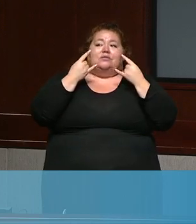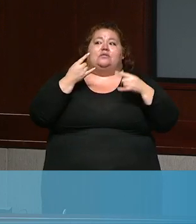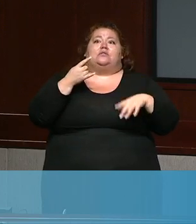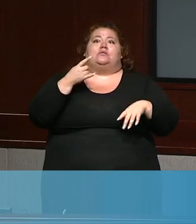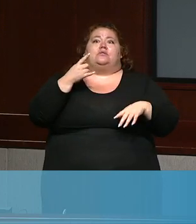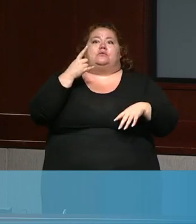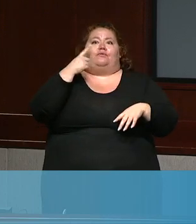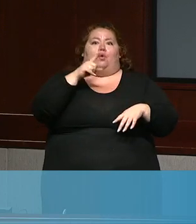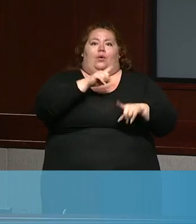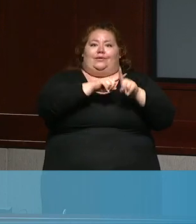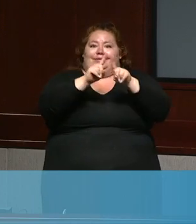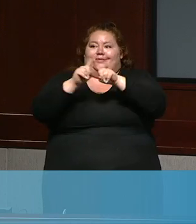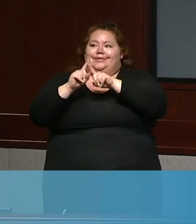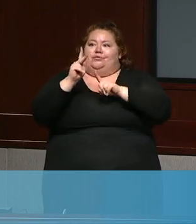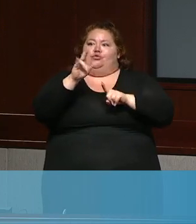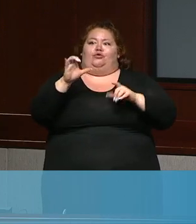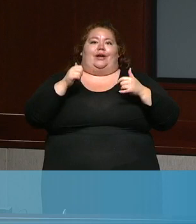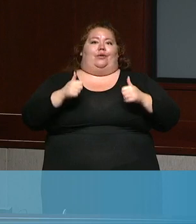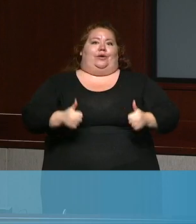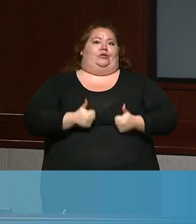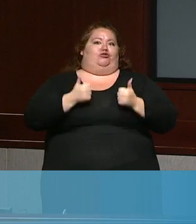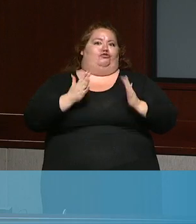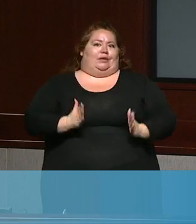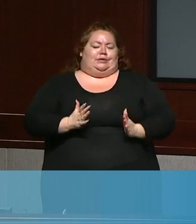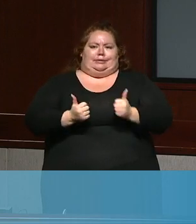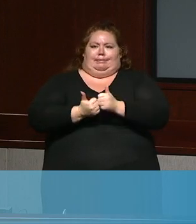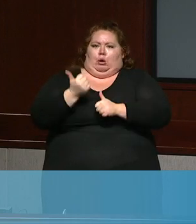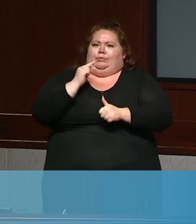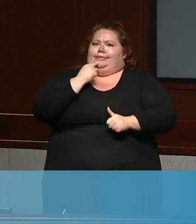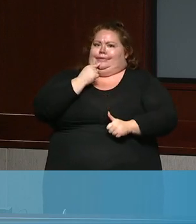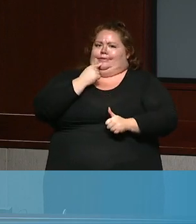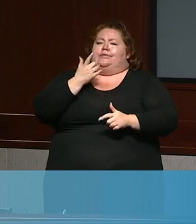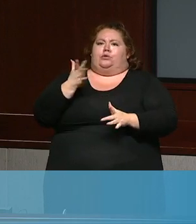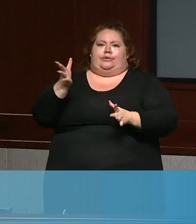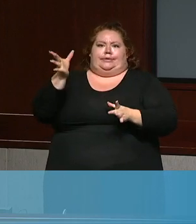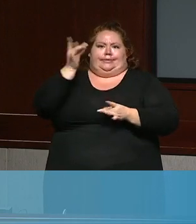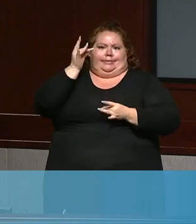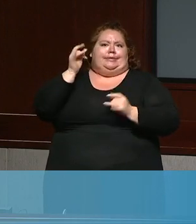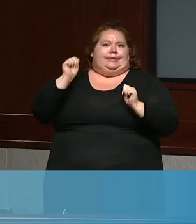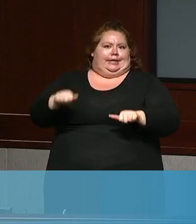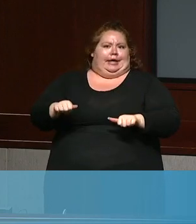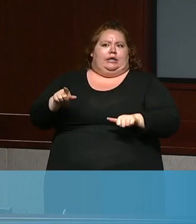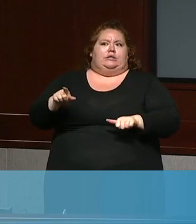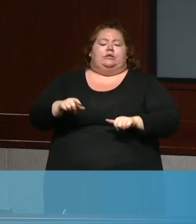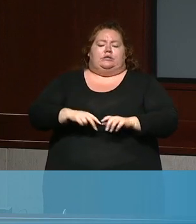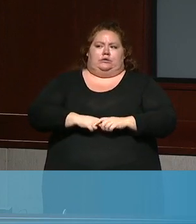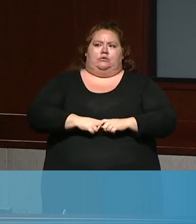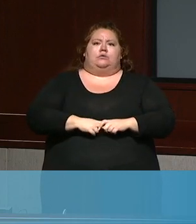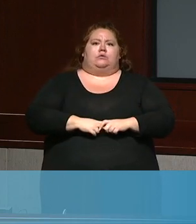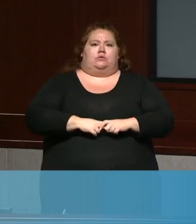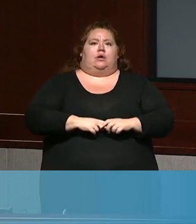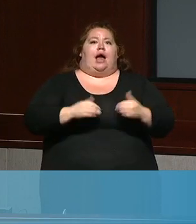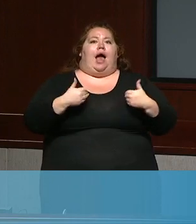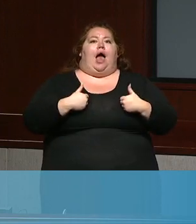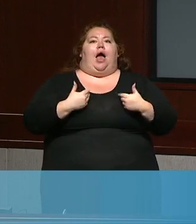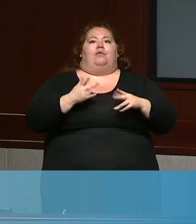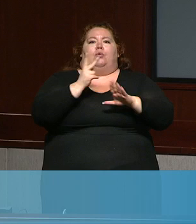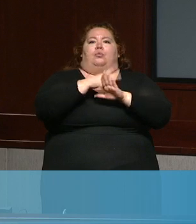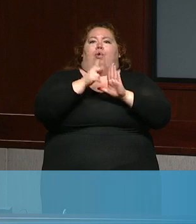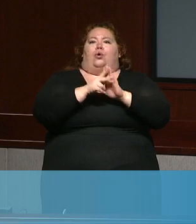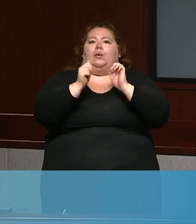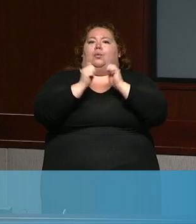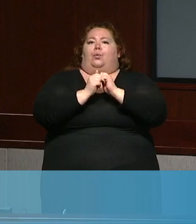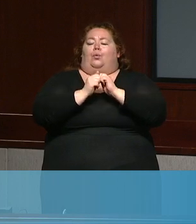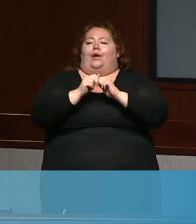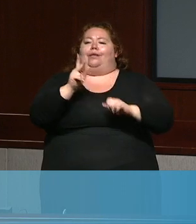at-risk residents through almost a dozen different programs administered by Community Action Partnership of Kern,